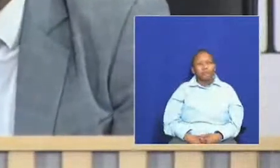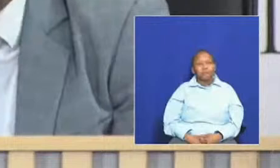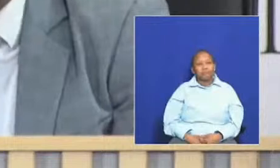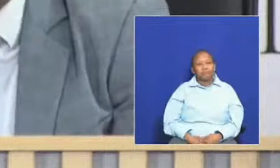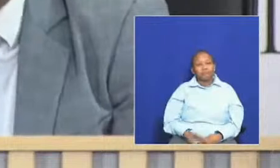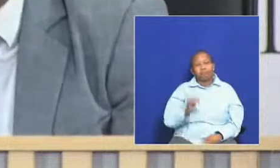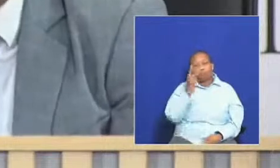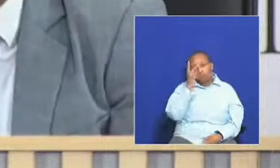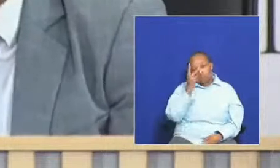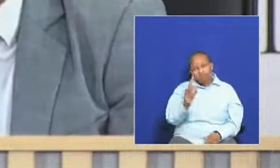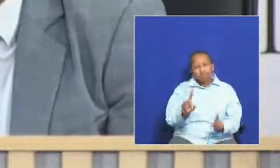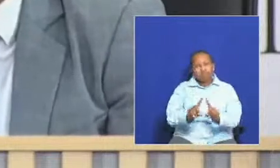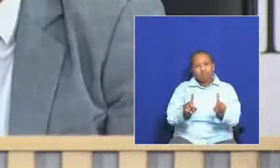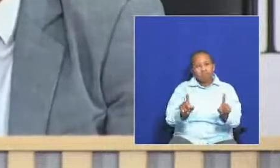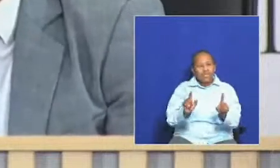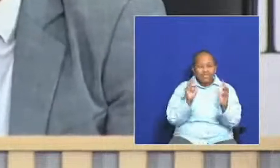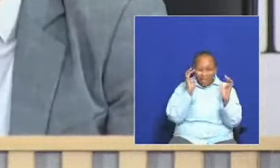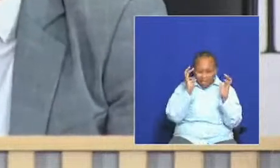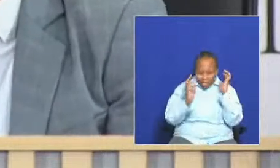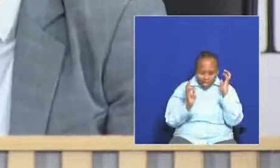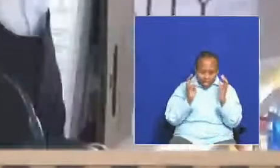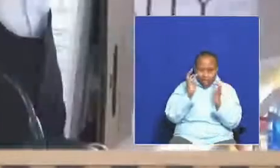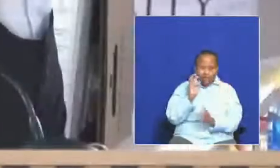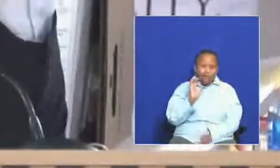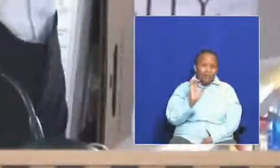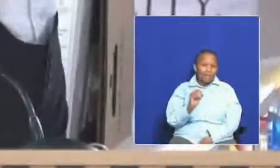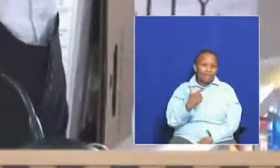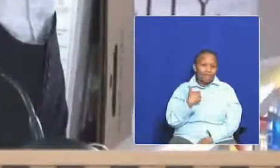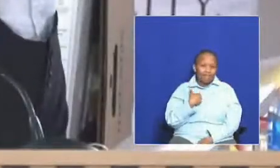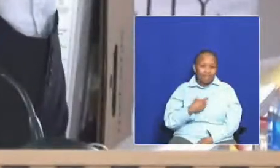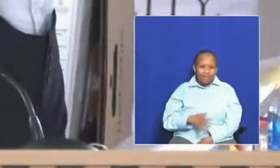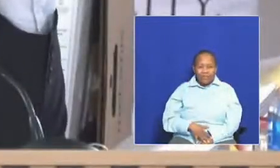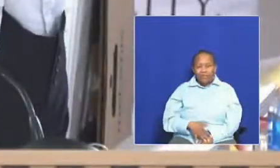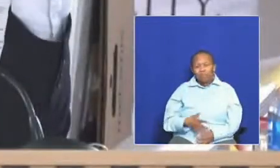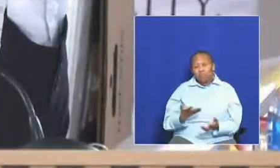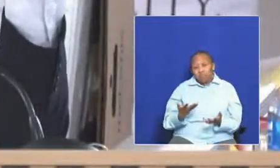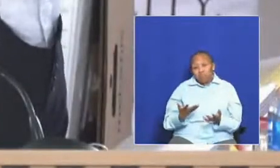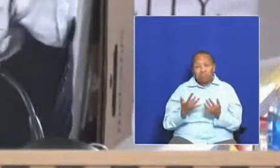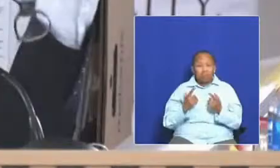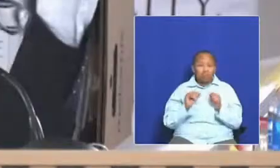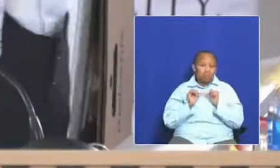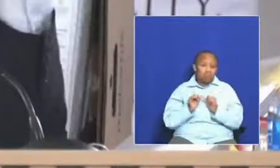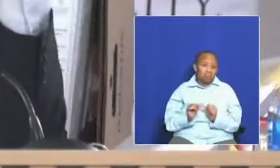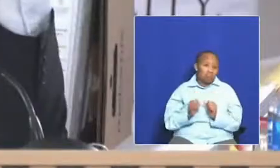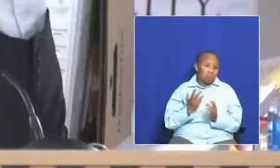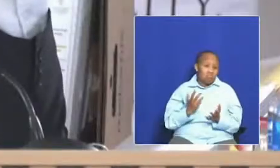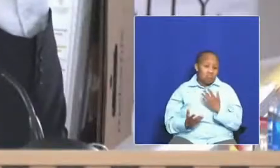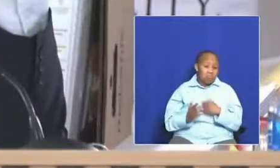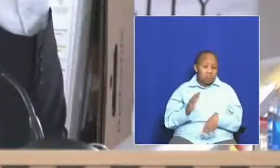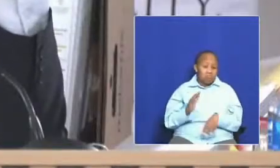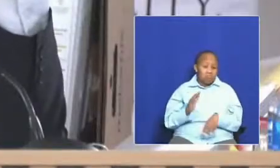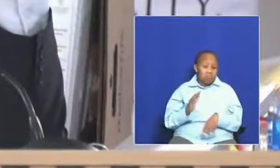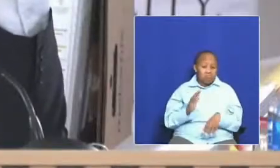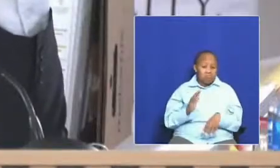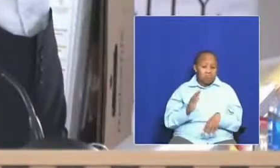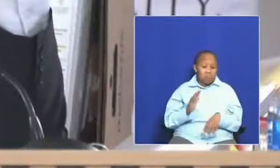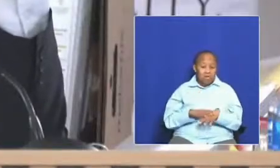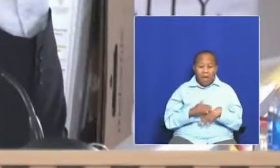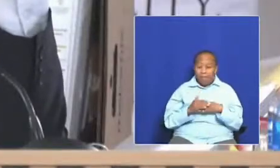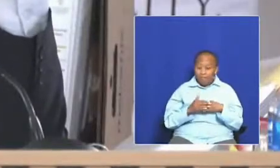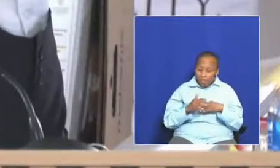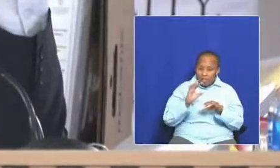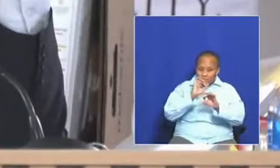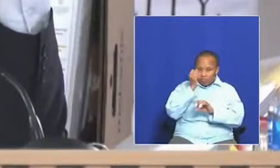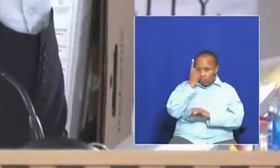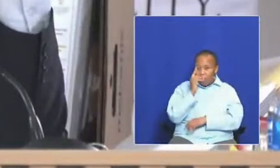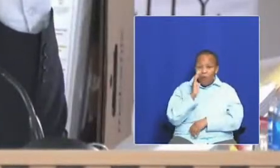confused. Yes. Let's continue then. Perhaps it might get clearer. your response